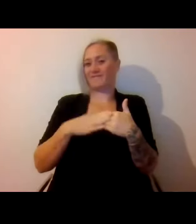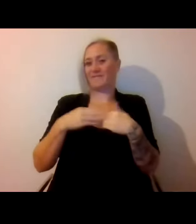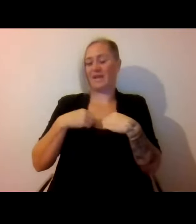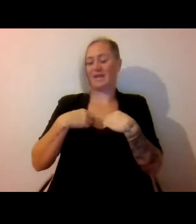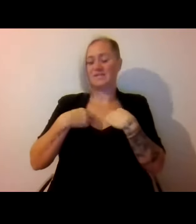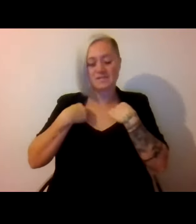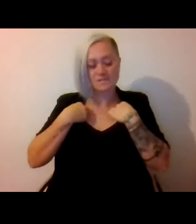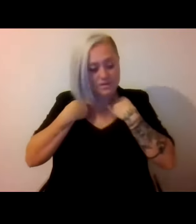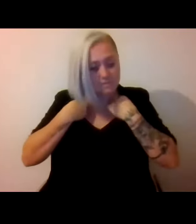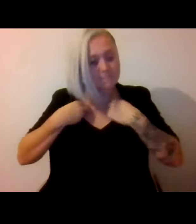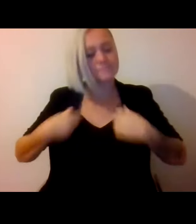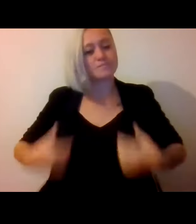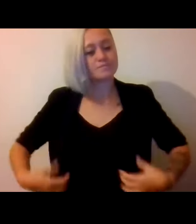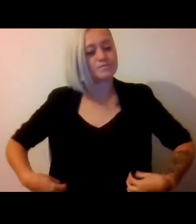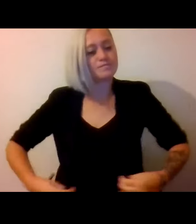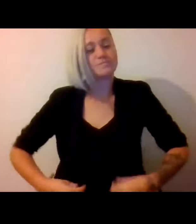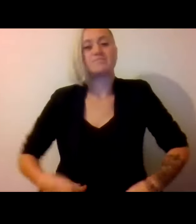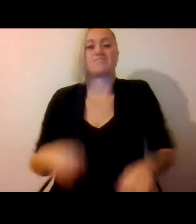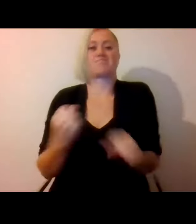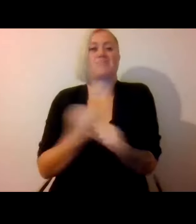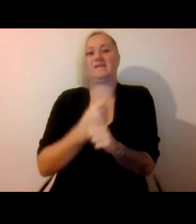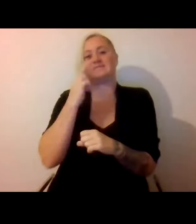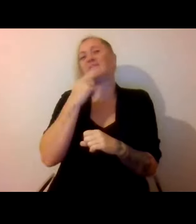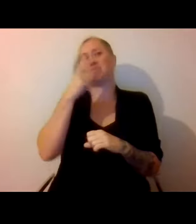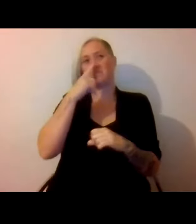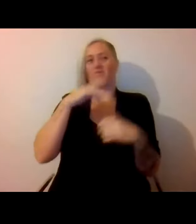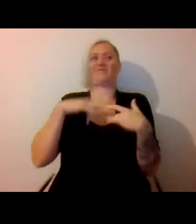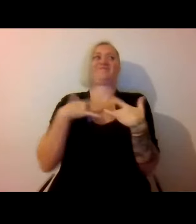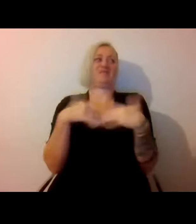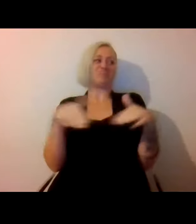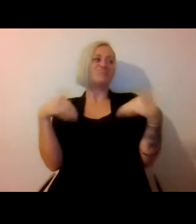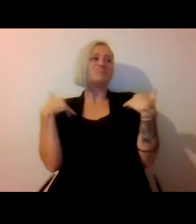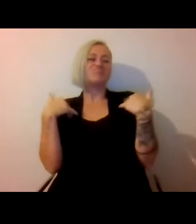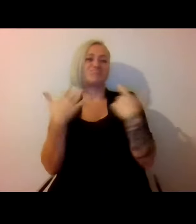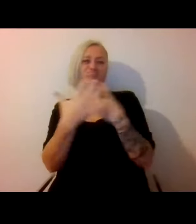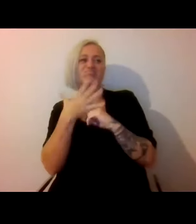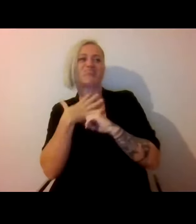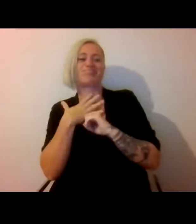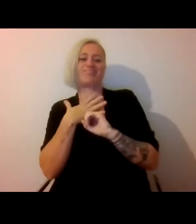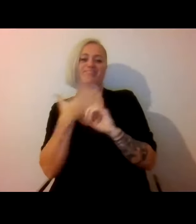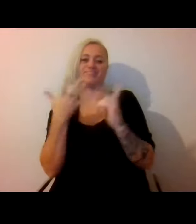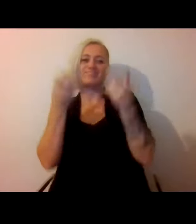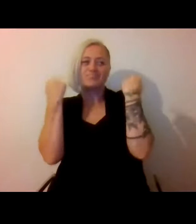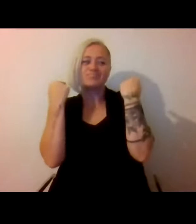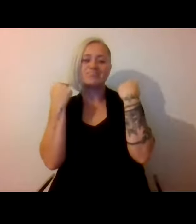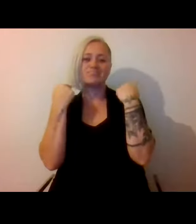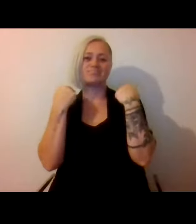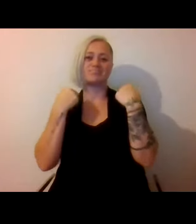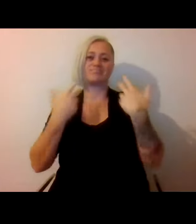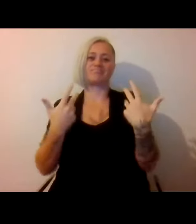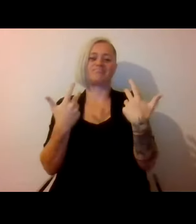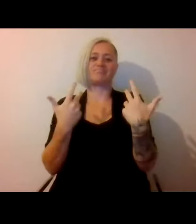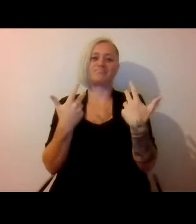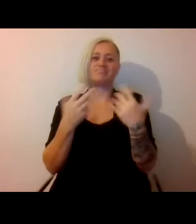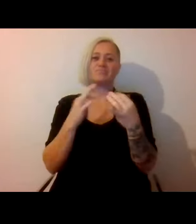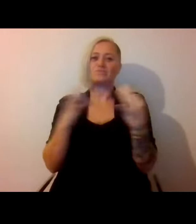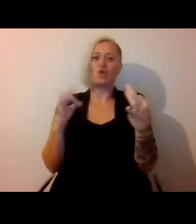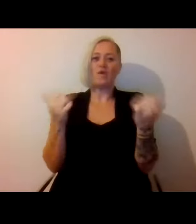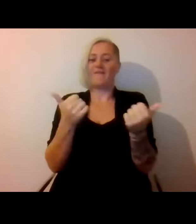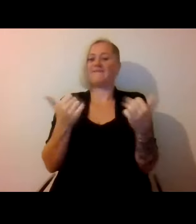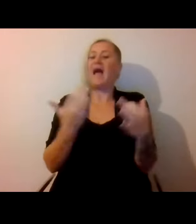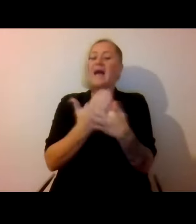people feel very inferior, inadequate, broken, insufficient. And there's a lack of access to service